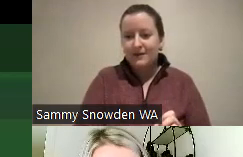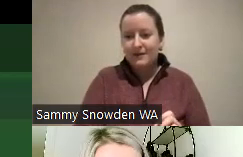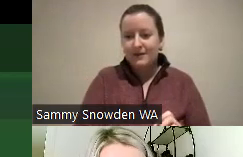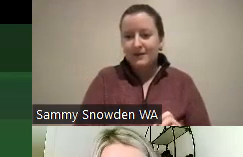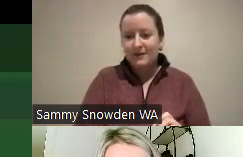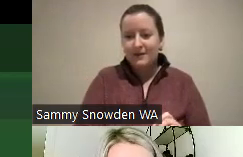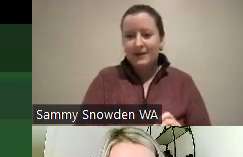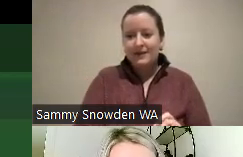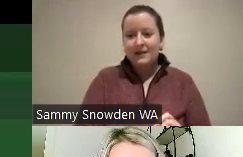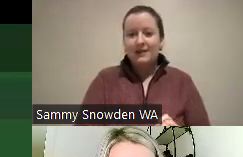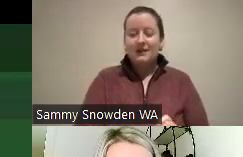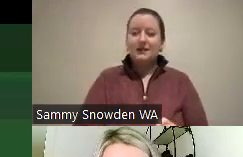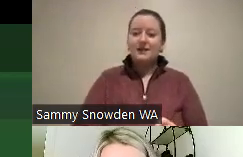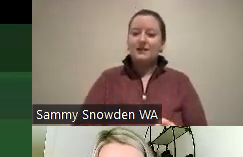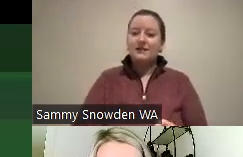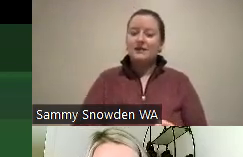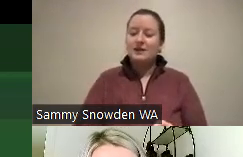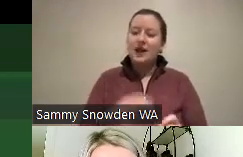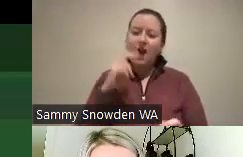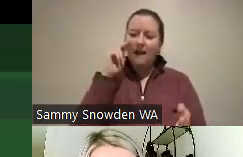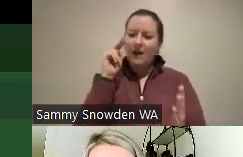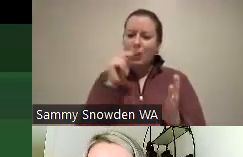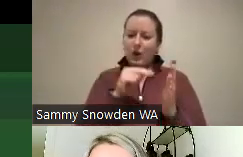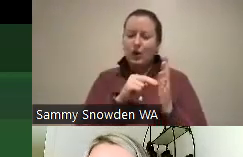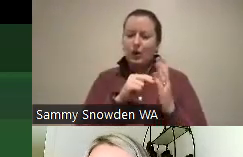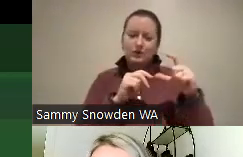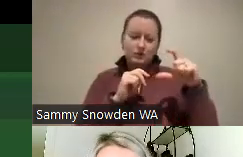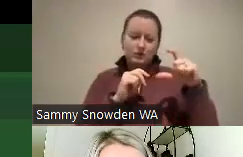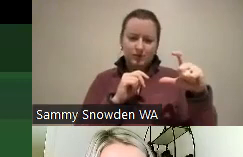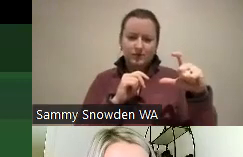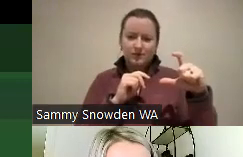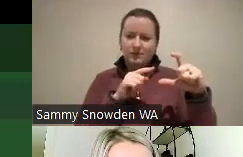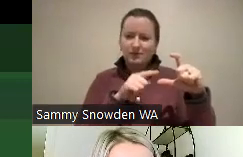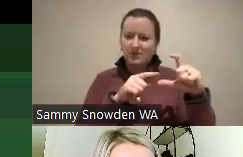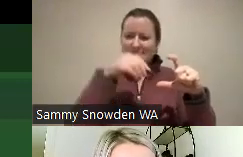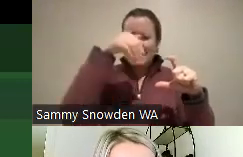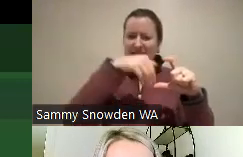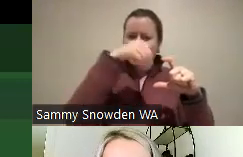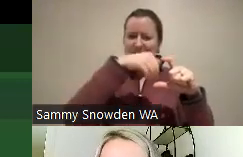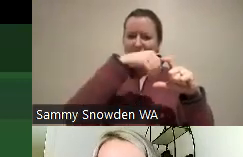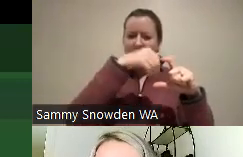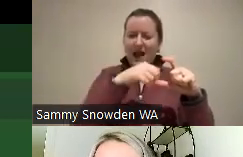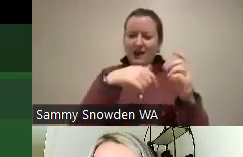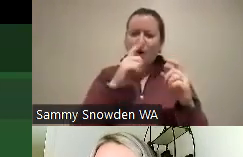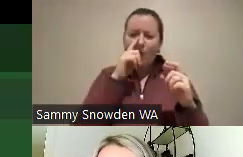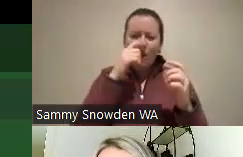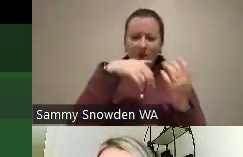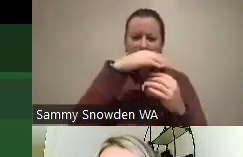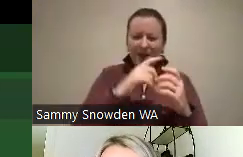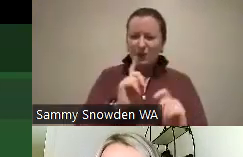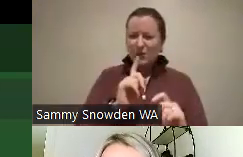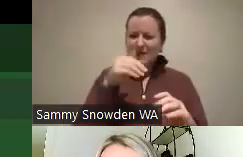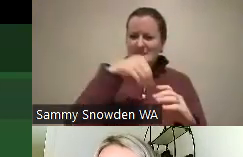at balance, it's primarily a combination of tree oils and roots. And when you think of a tree,